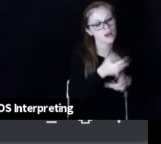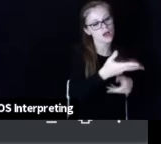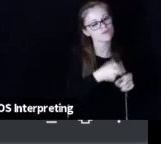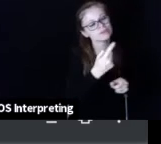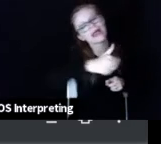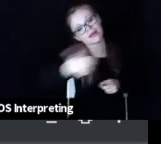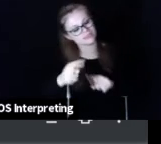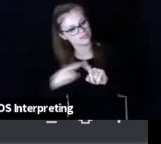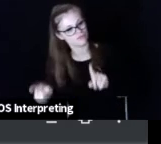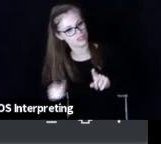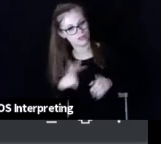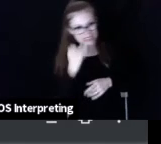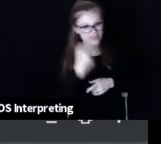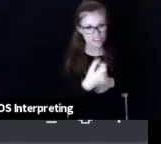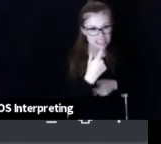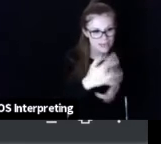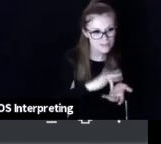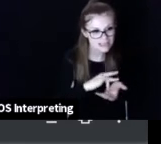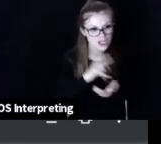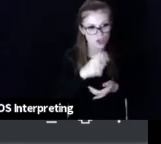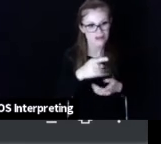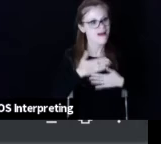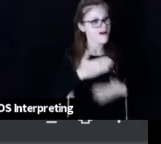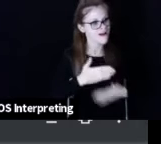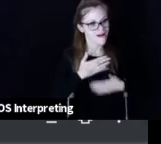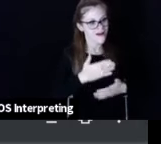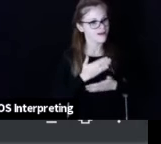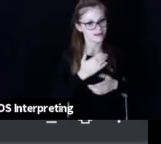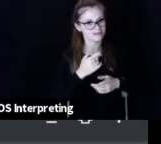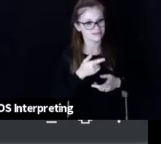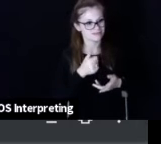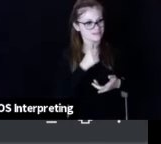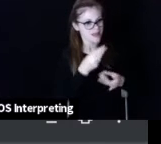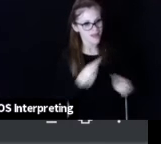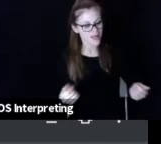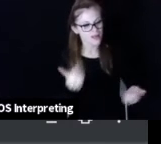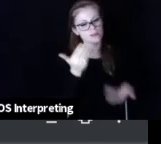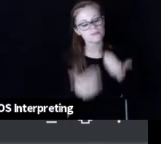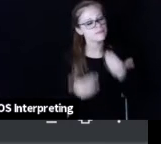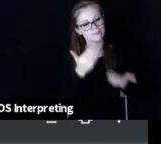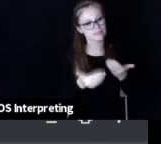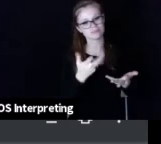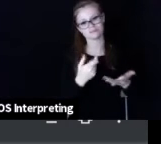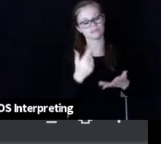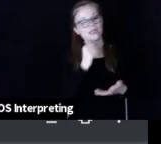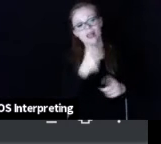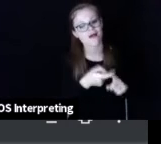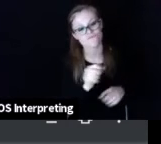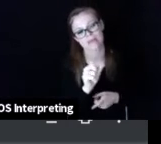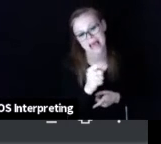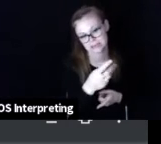you take this medication and your shortness of breath doesn't get better, your shortness of breath might not be due to asthma, for